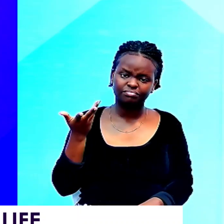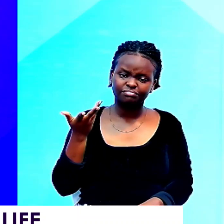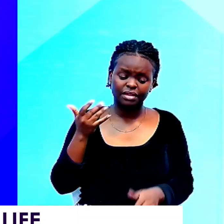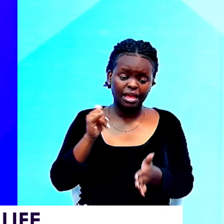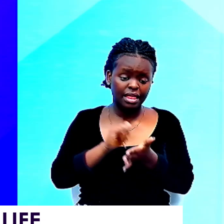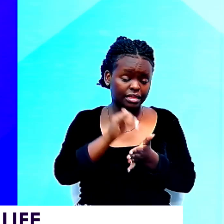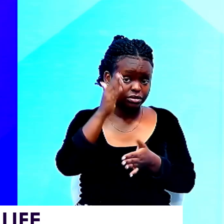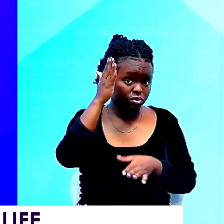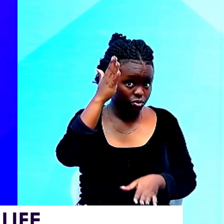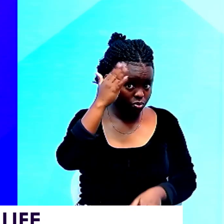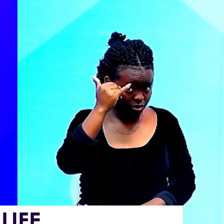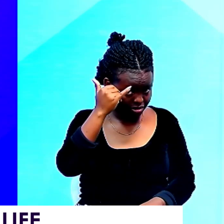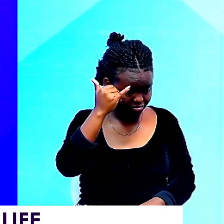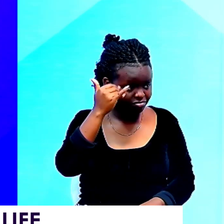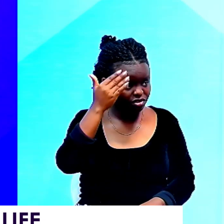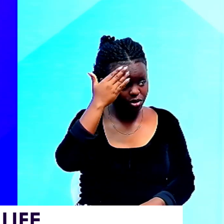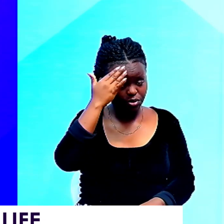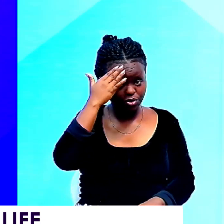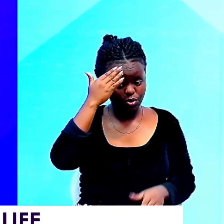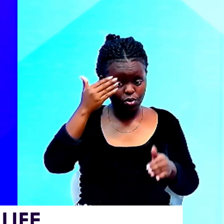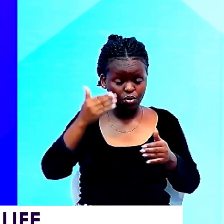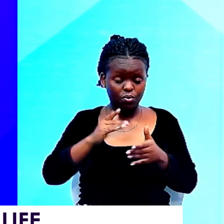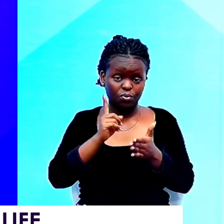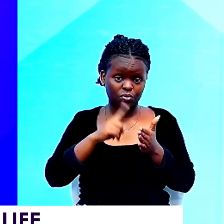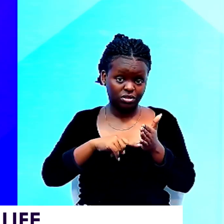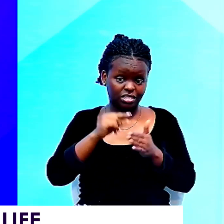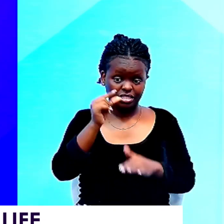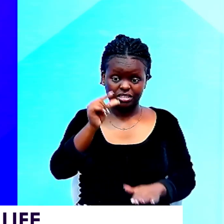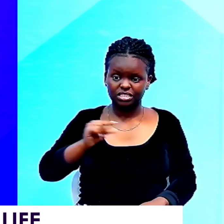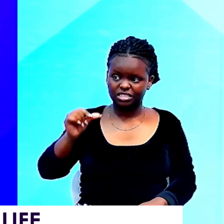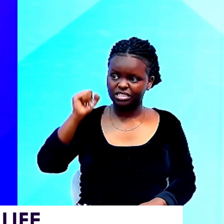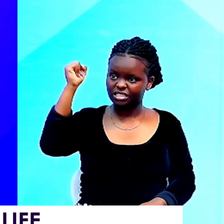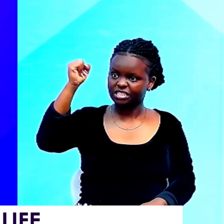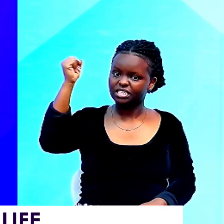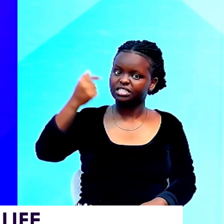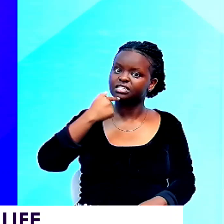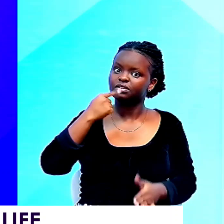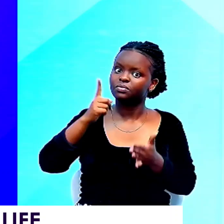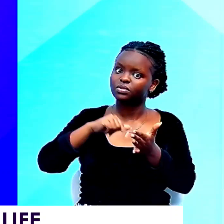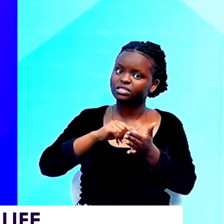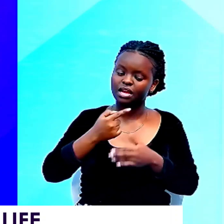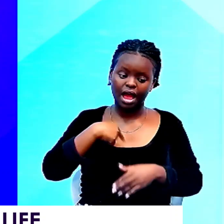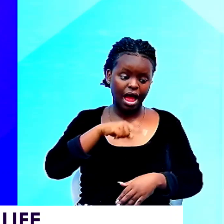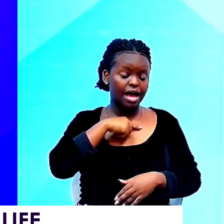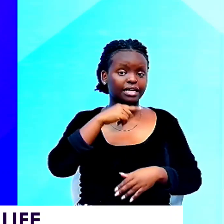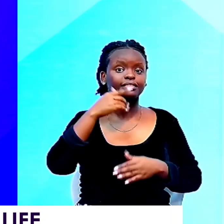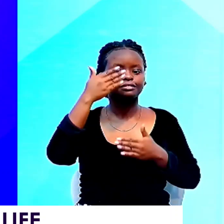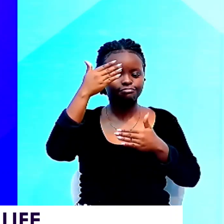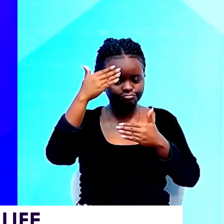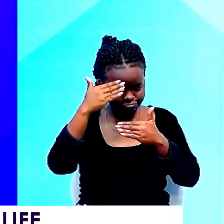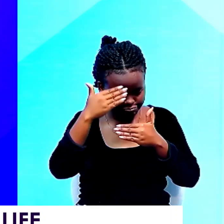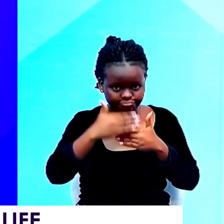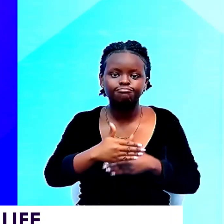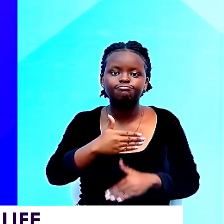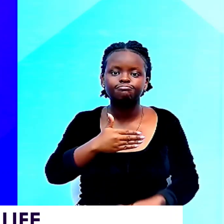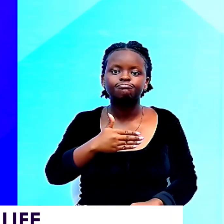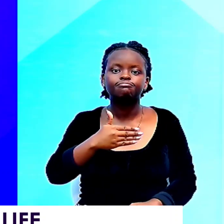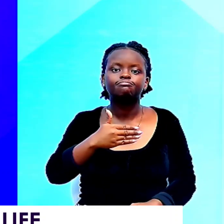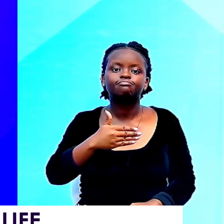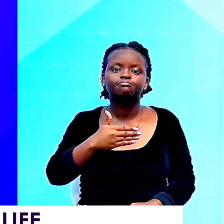you realize that the Gen Zs were coming out and saying, we are facing it because you have provoked